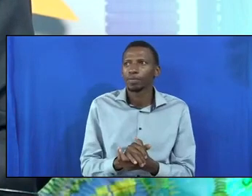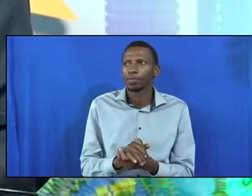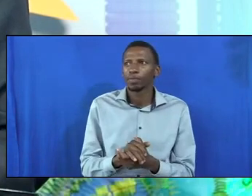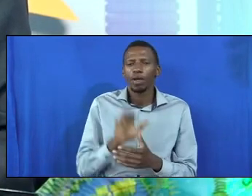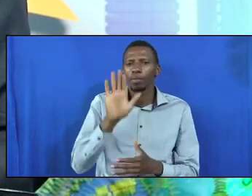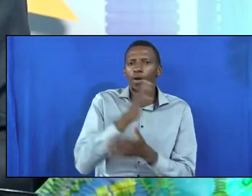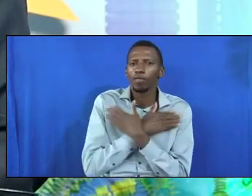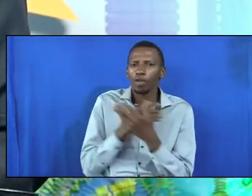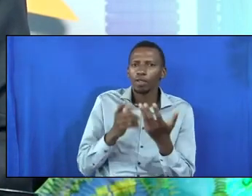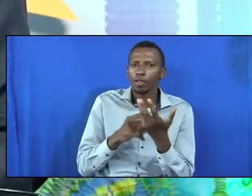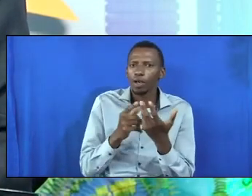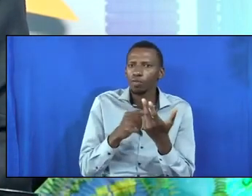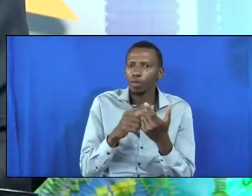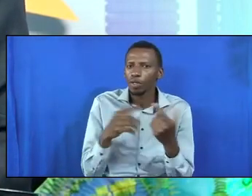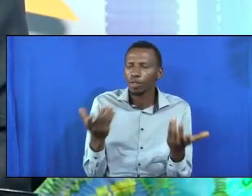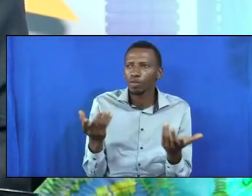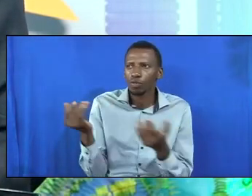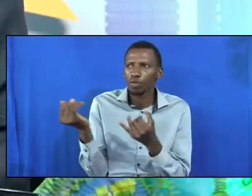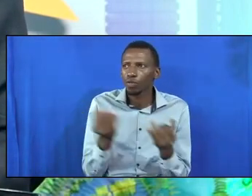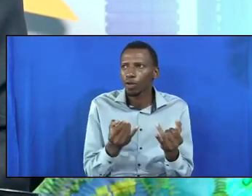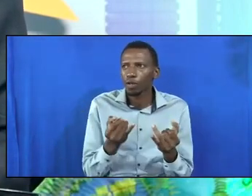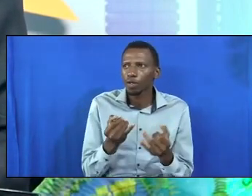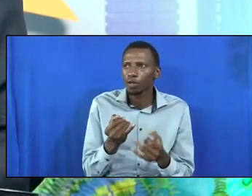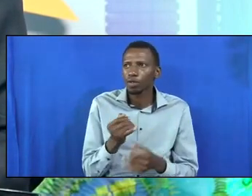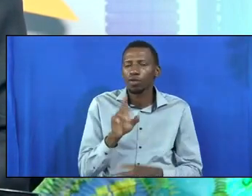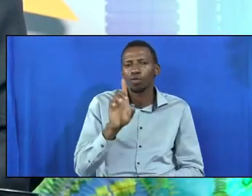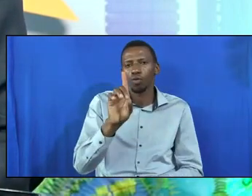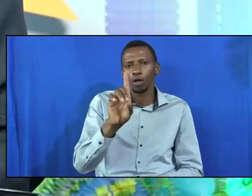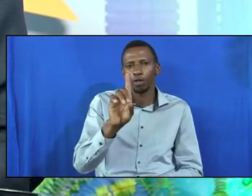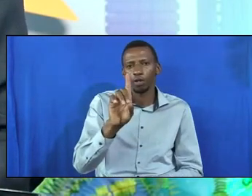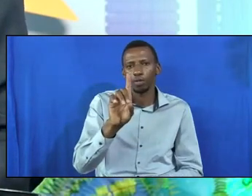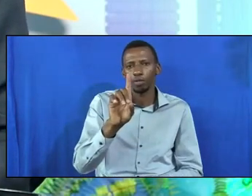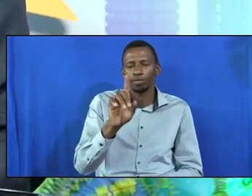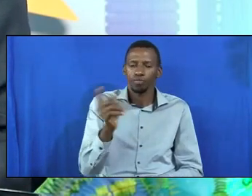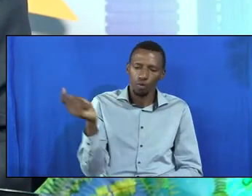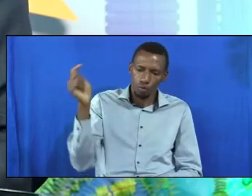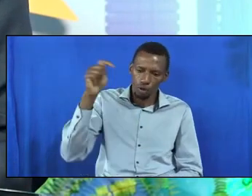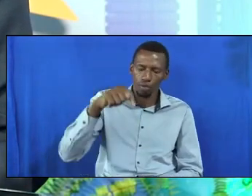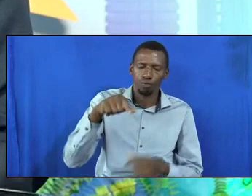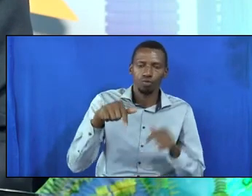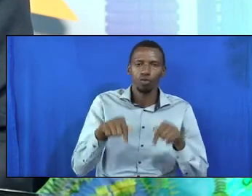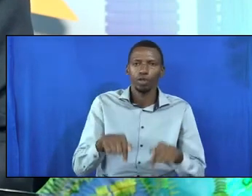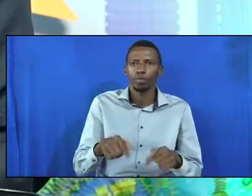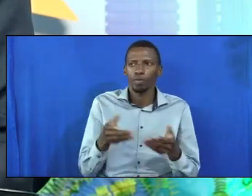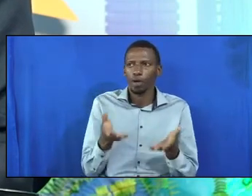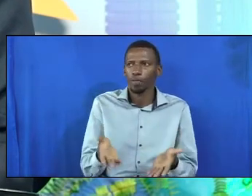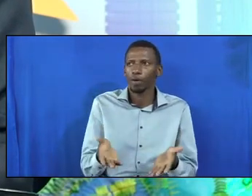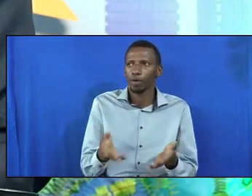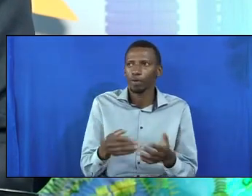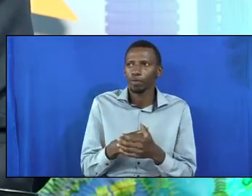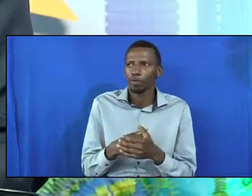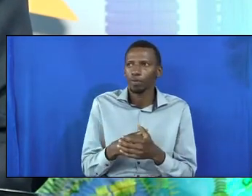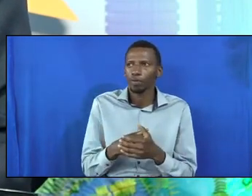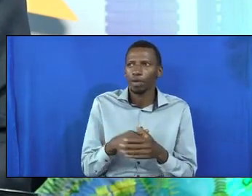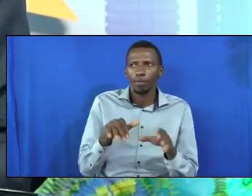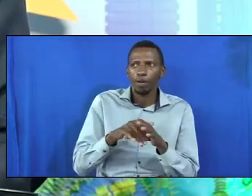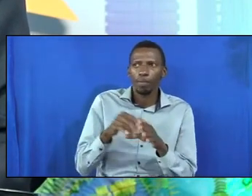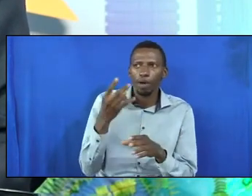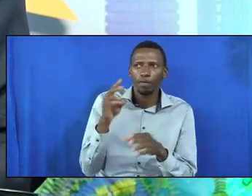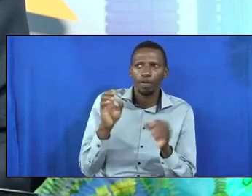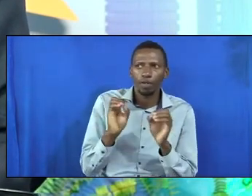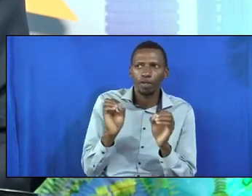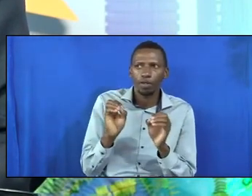How many friends? One has come today. Okay. Backslider,